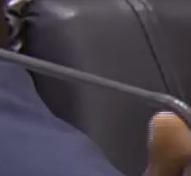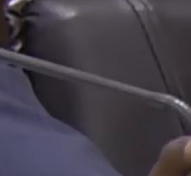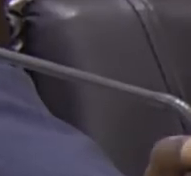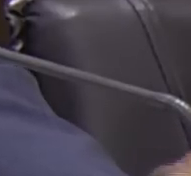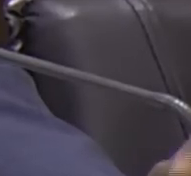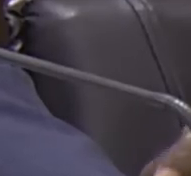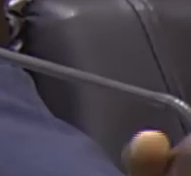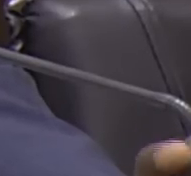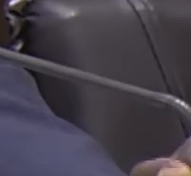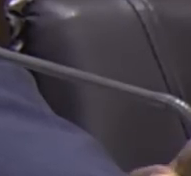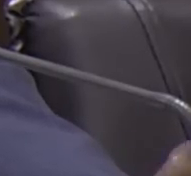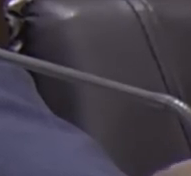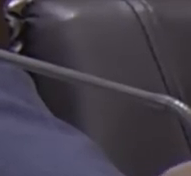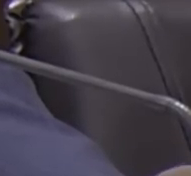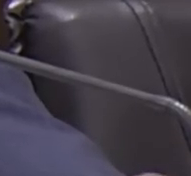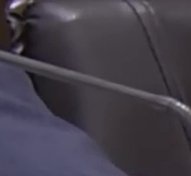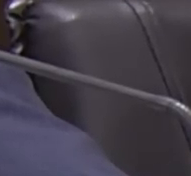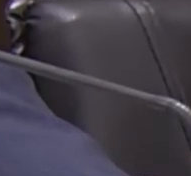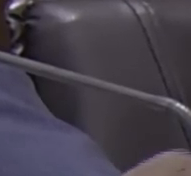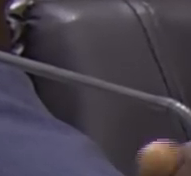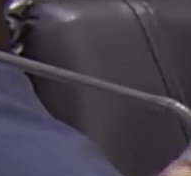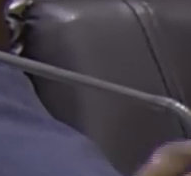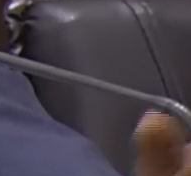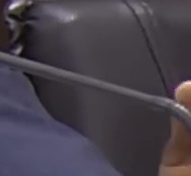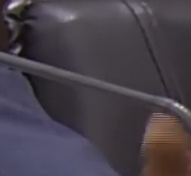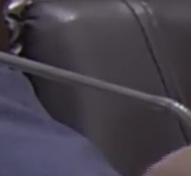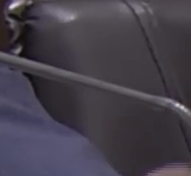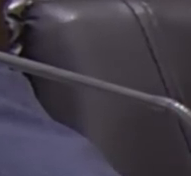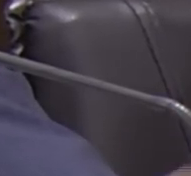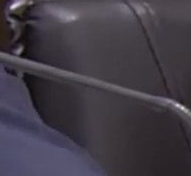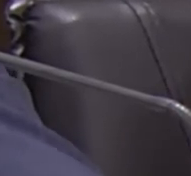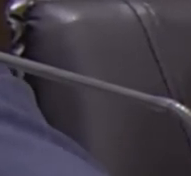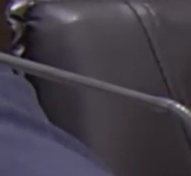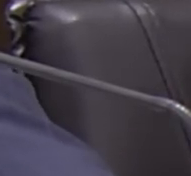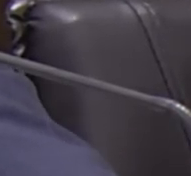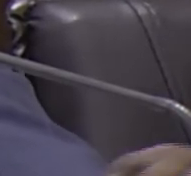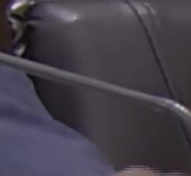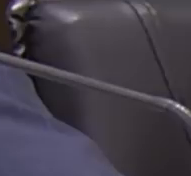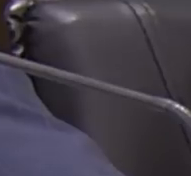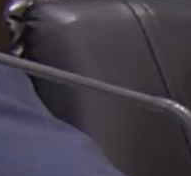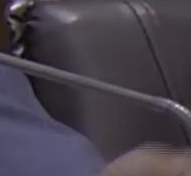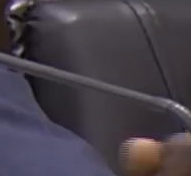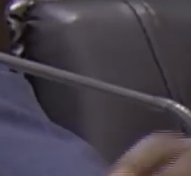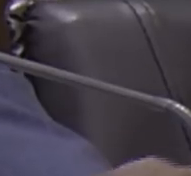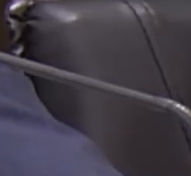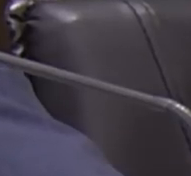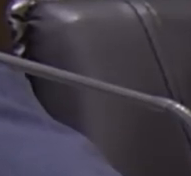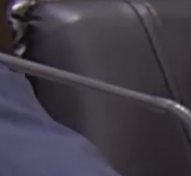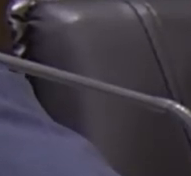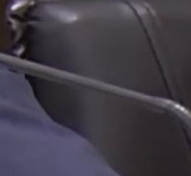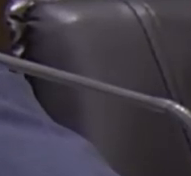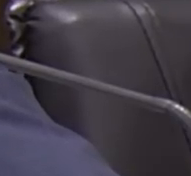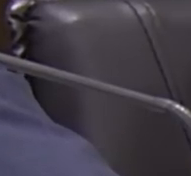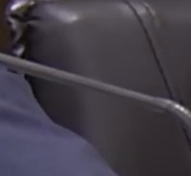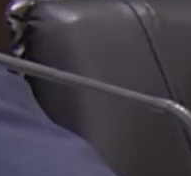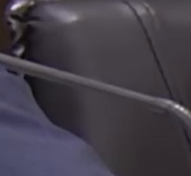Now, tell us, do you remember or do you know where Lieutenant Yankuba Toure did his